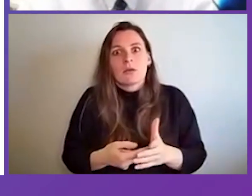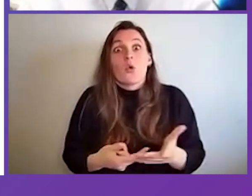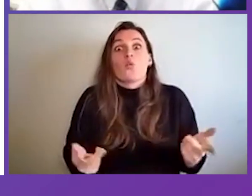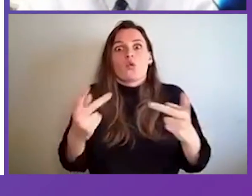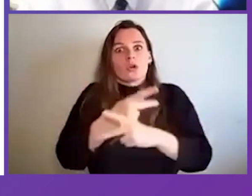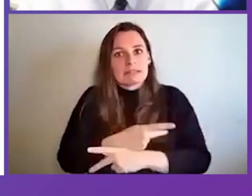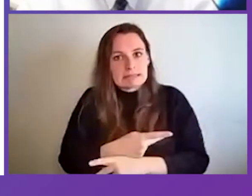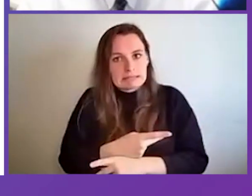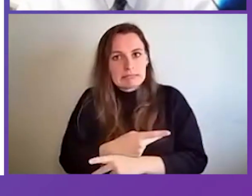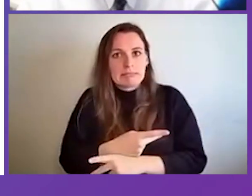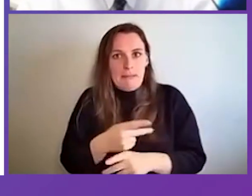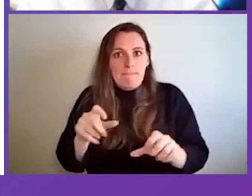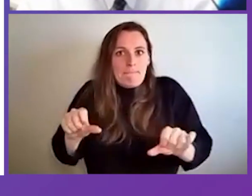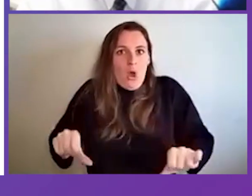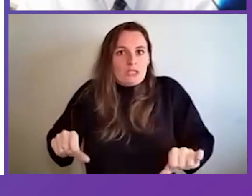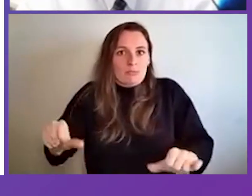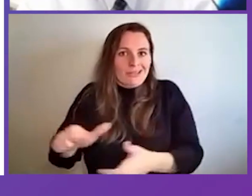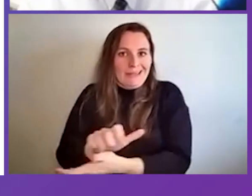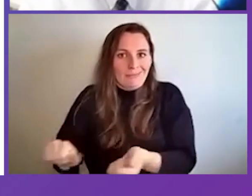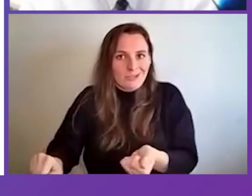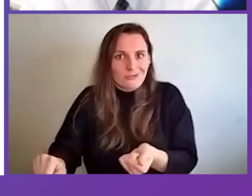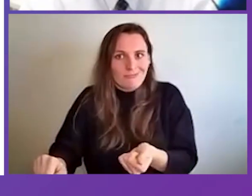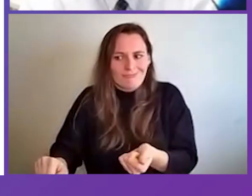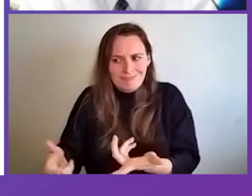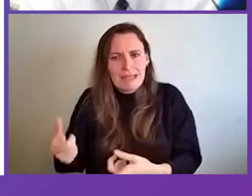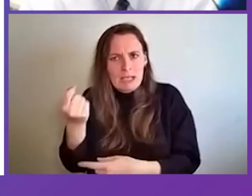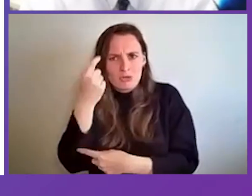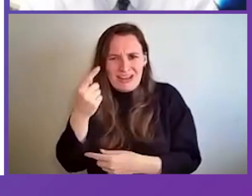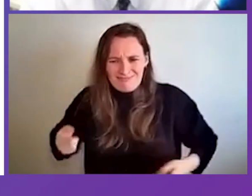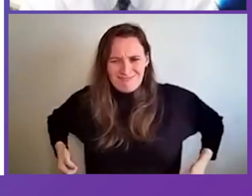350-pound devices are being lifted manually.